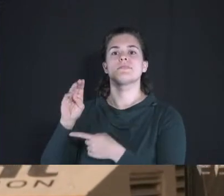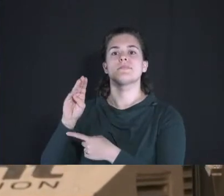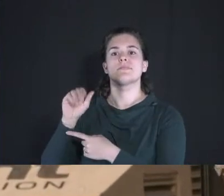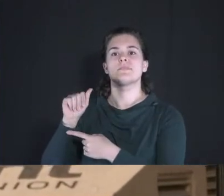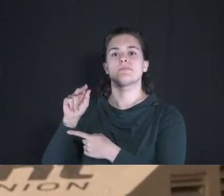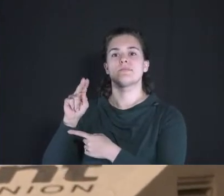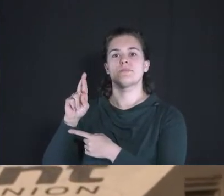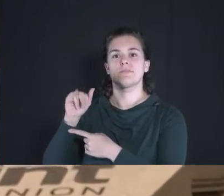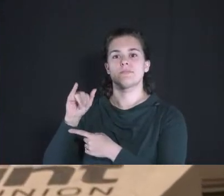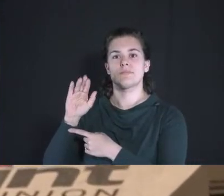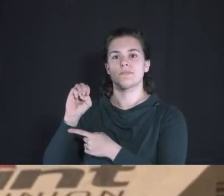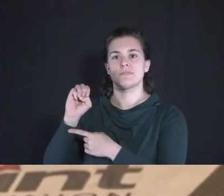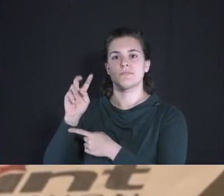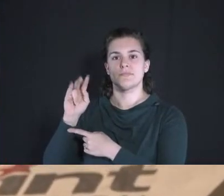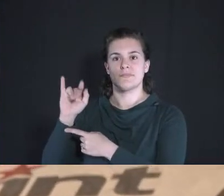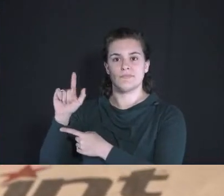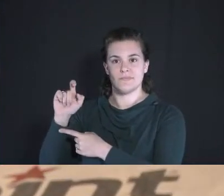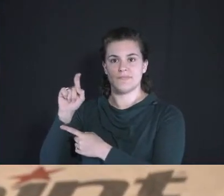Texas.